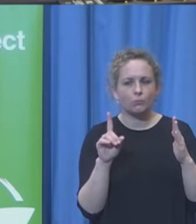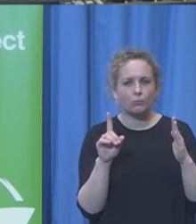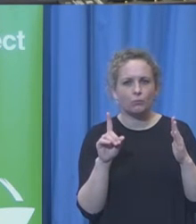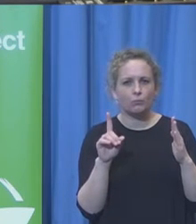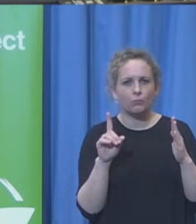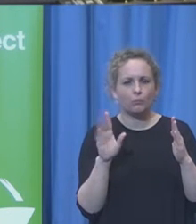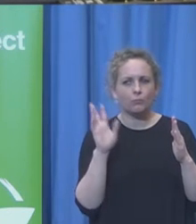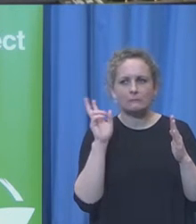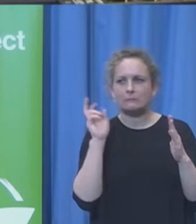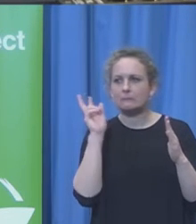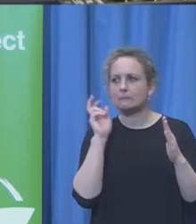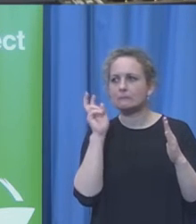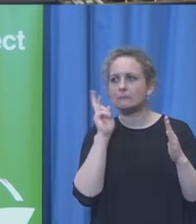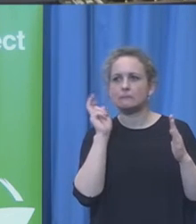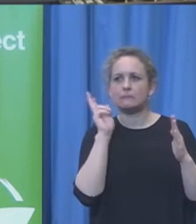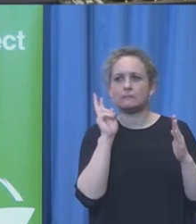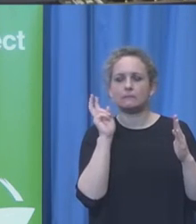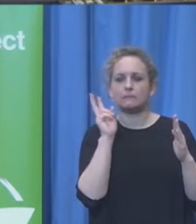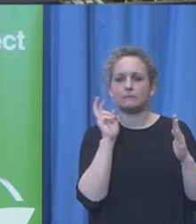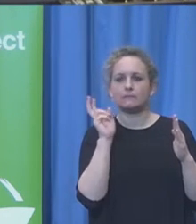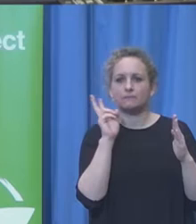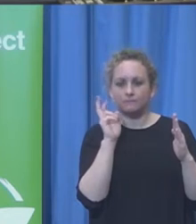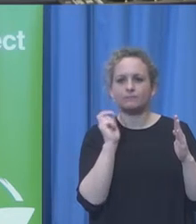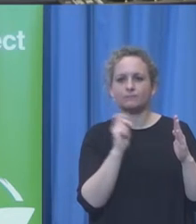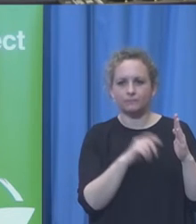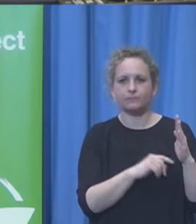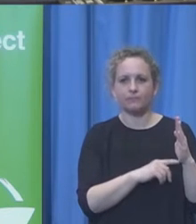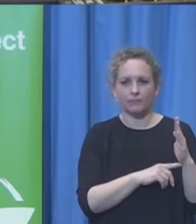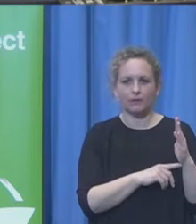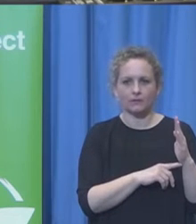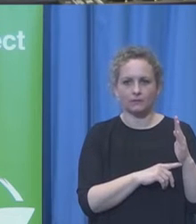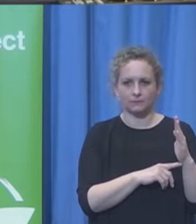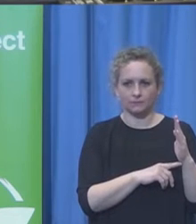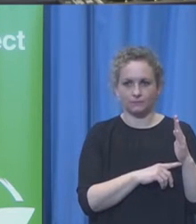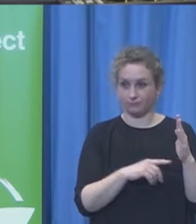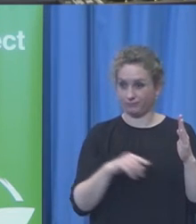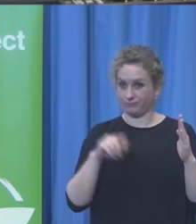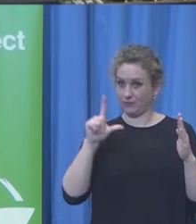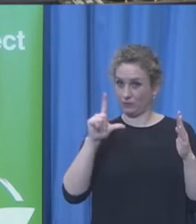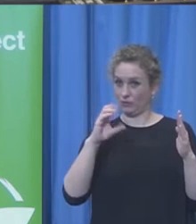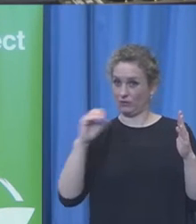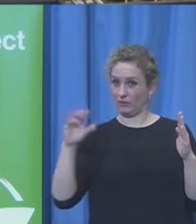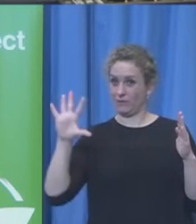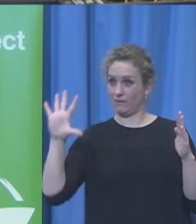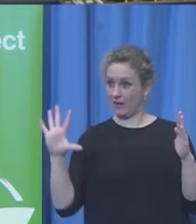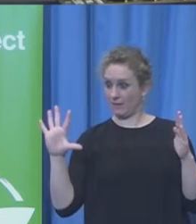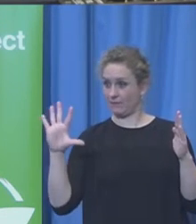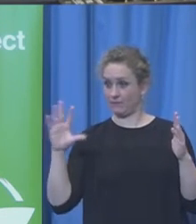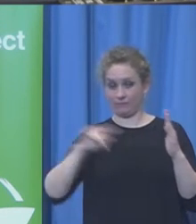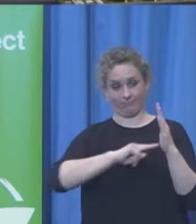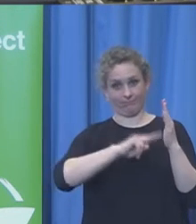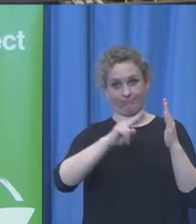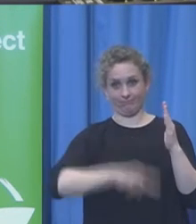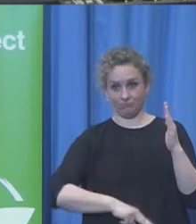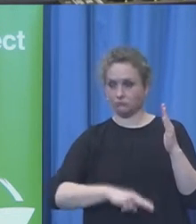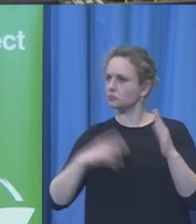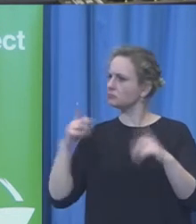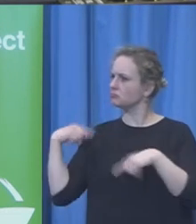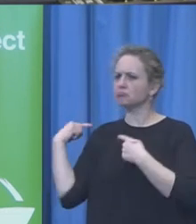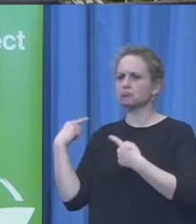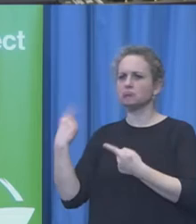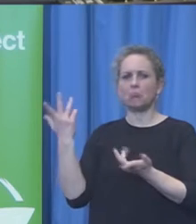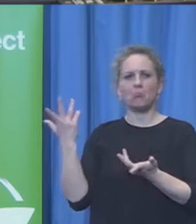waiting many things still. One of them is accessibility because of the for employment